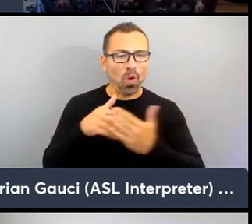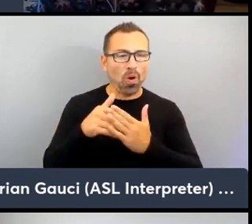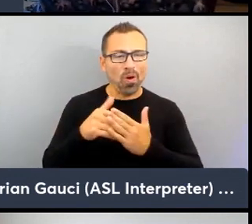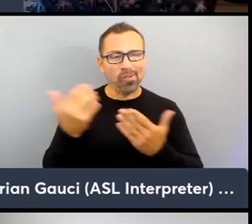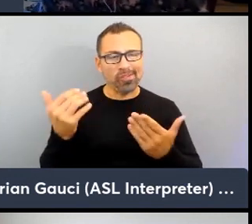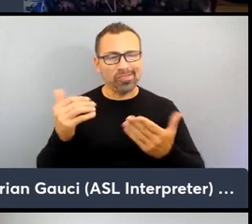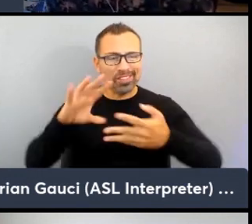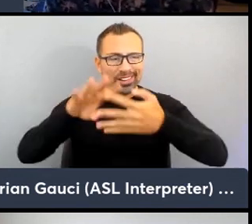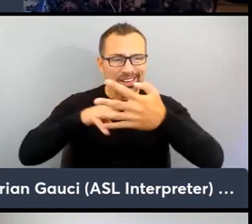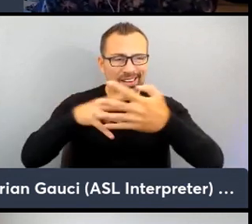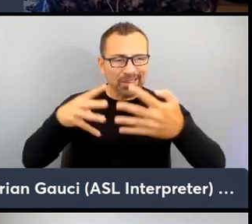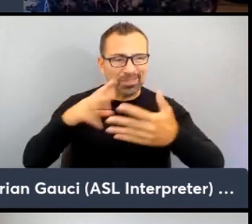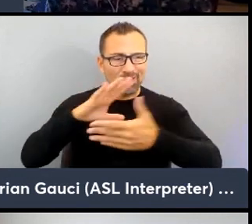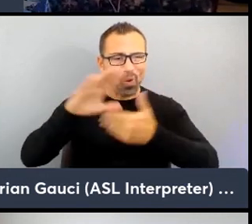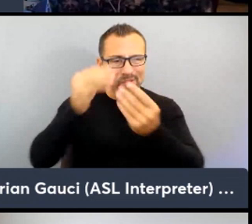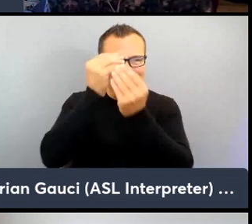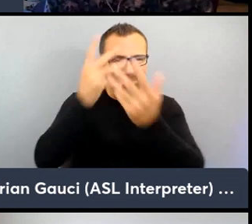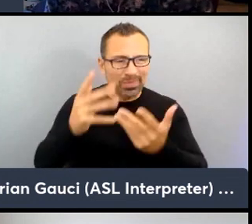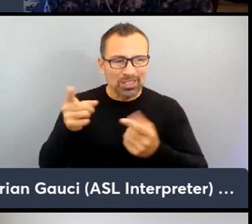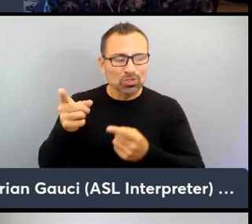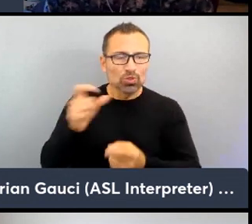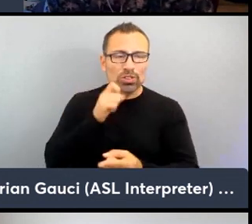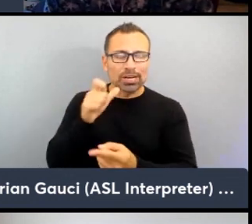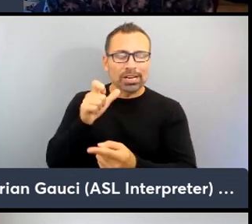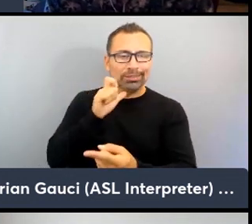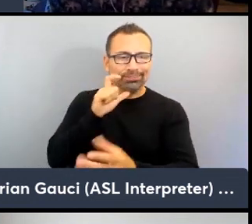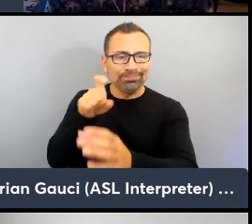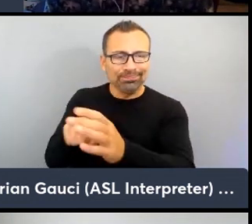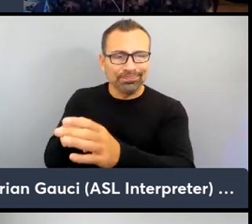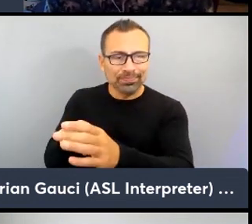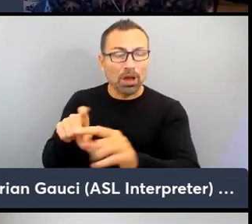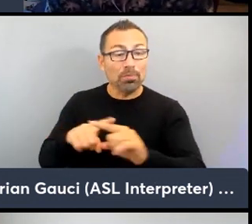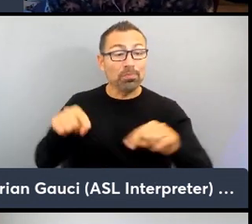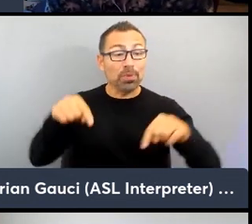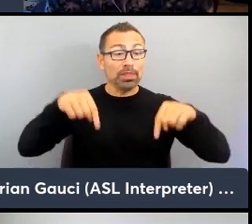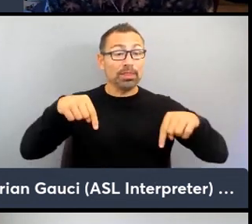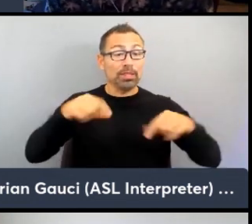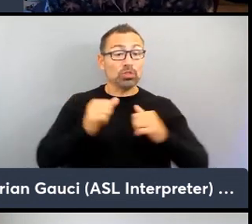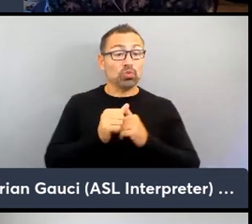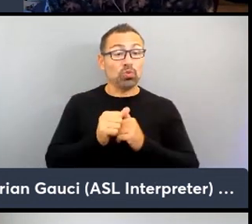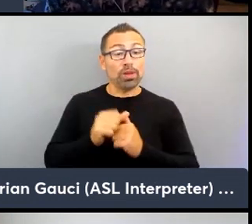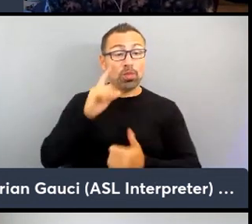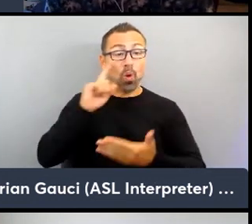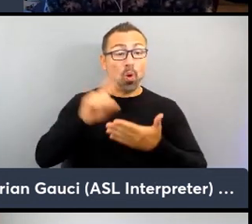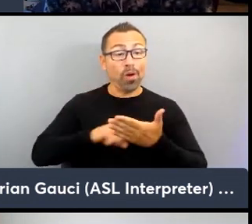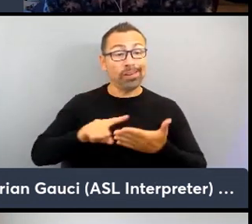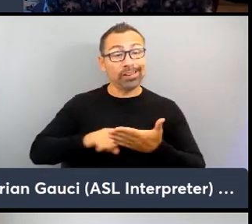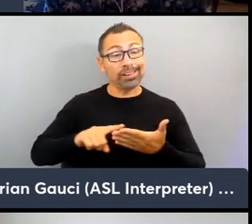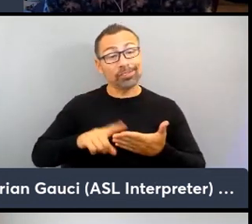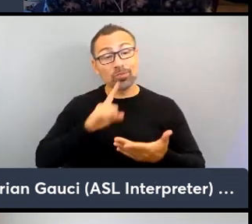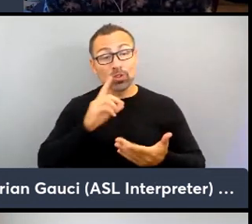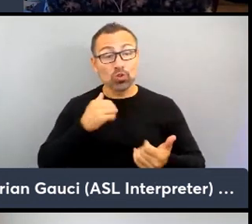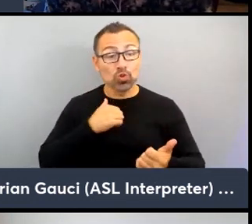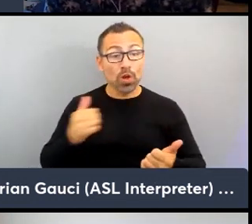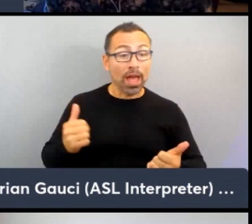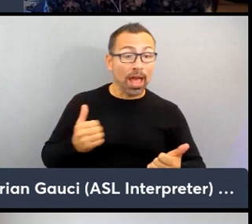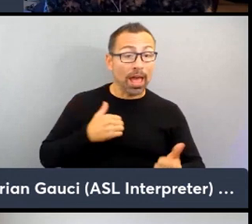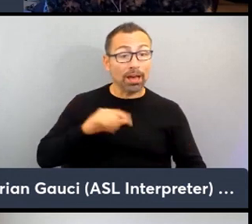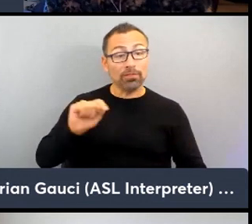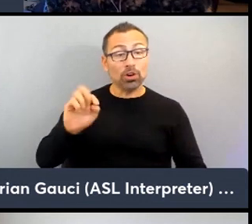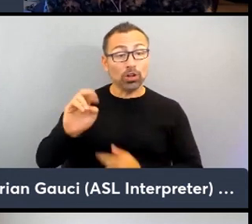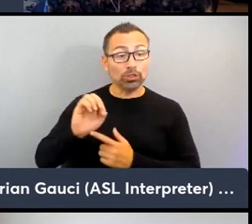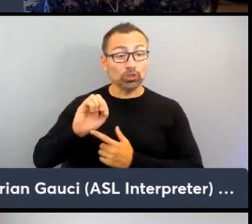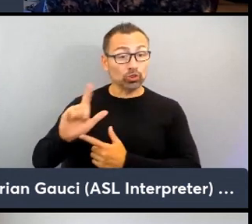the database. And with auditing, this really provides a paper trail, or auditing trail in this case, really, for you to